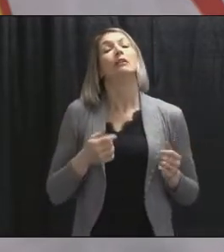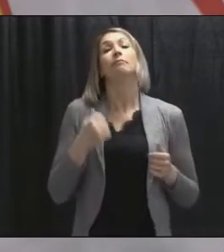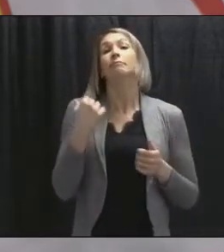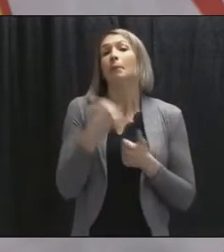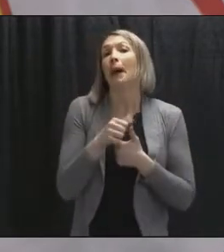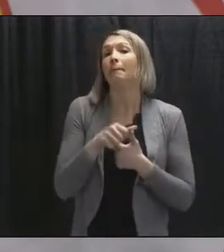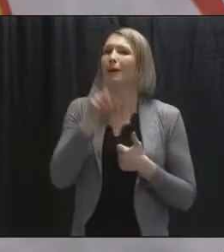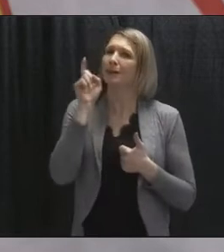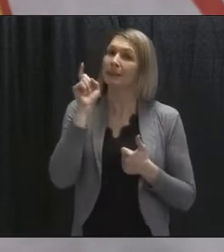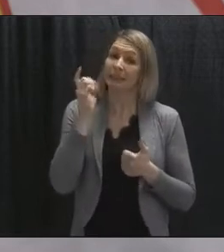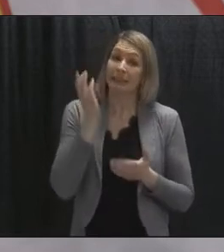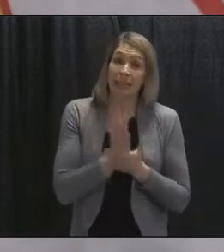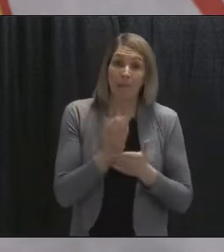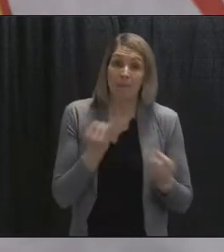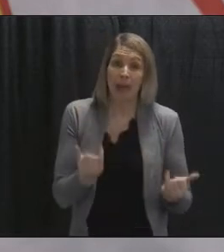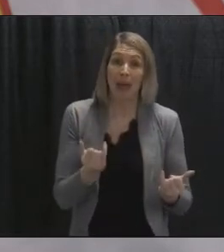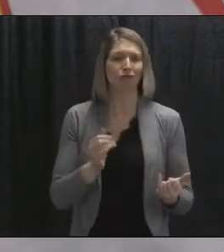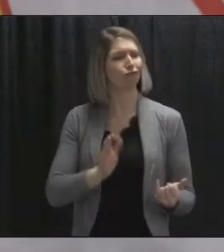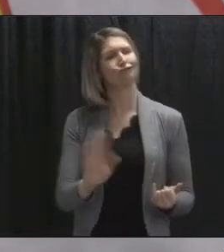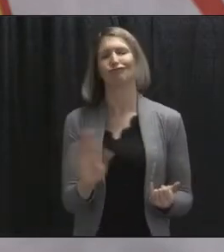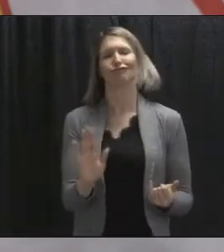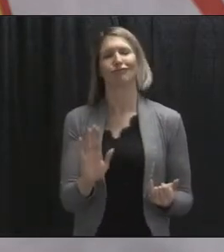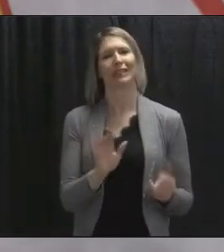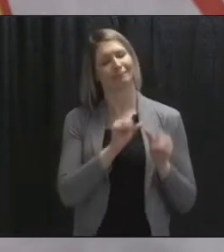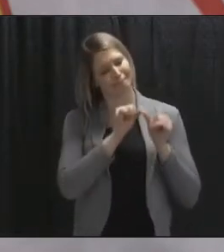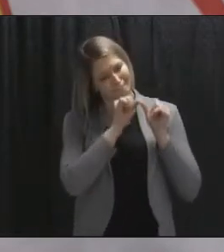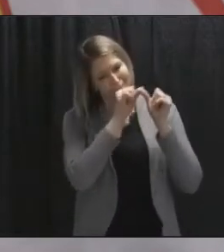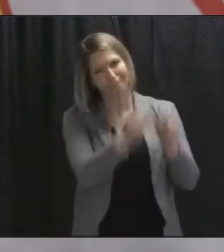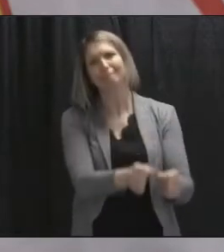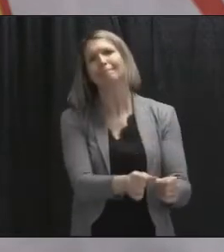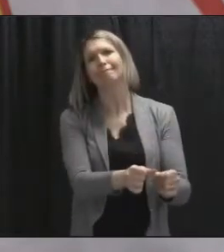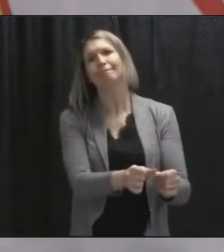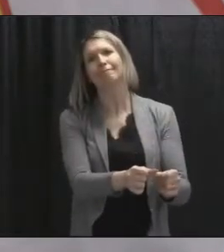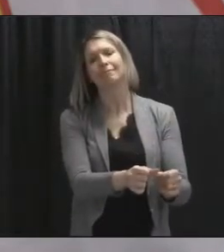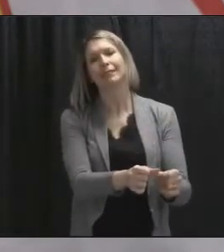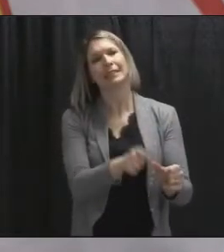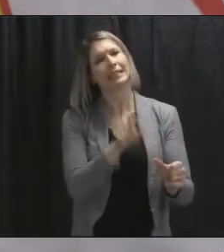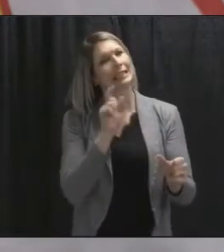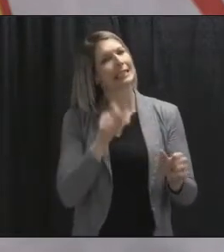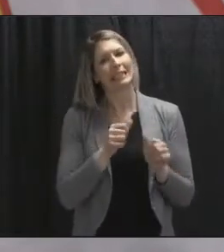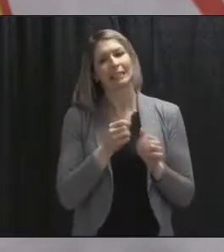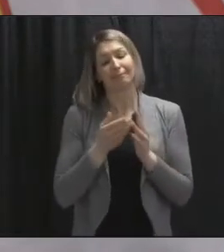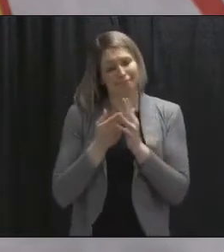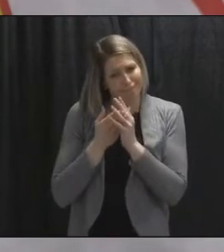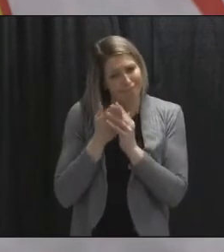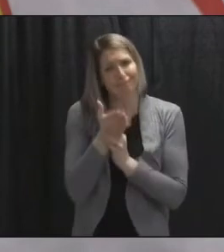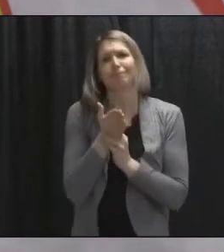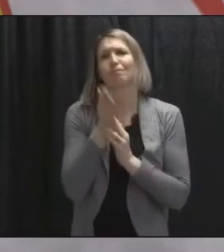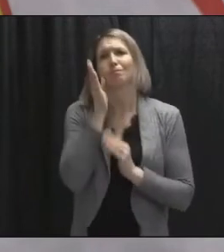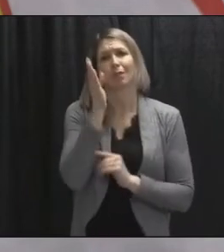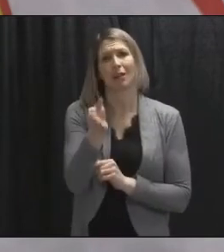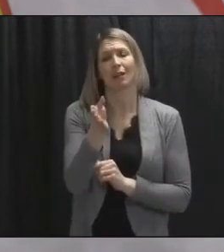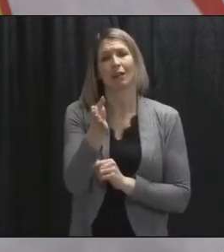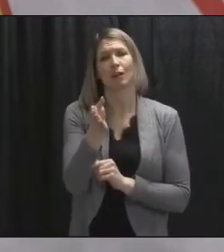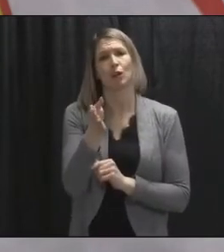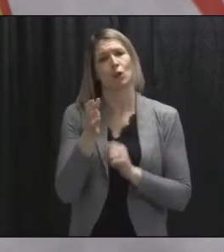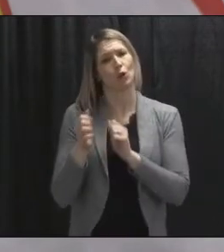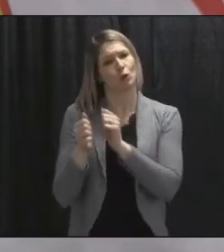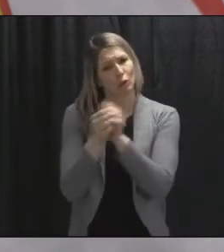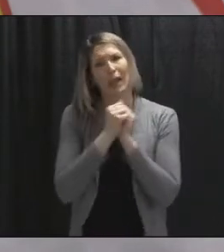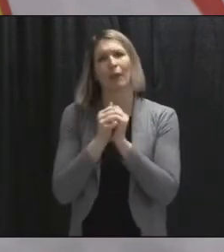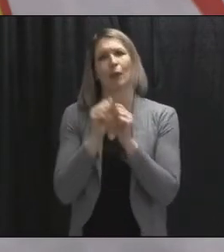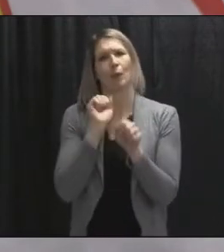determined, we must remain disciplined. Do not let up. Together, let's take a hold of this virus